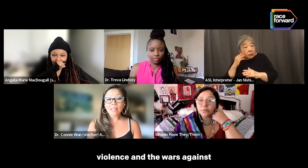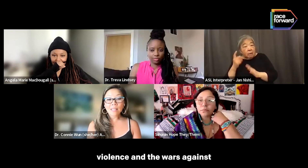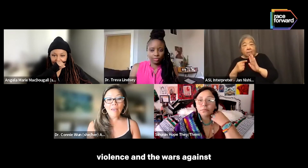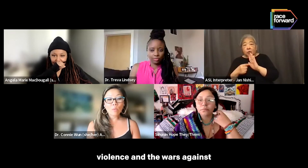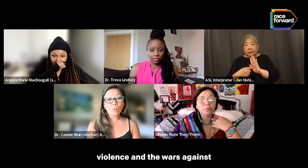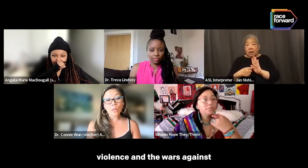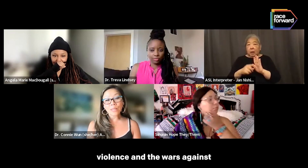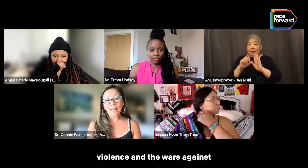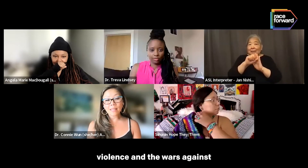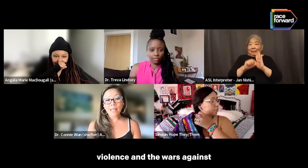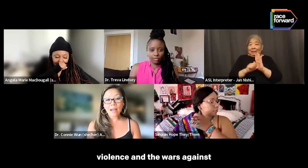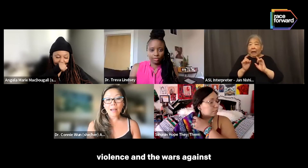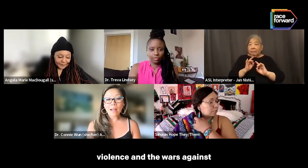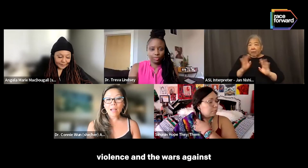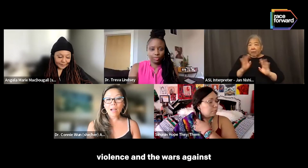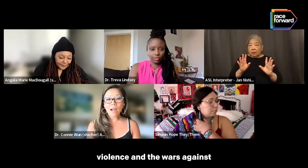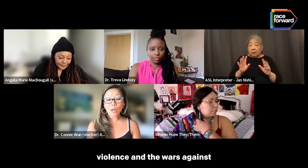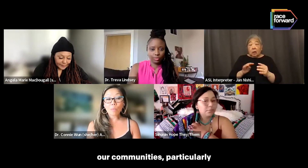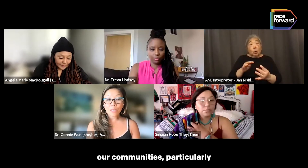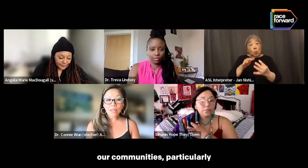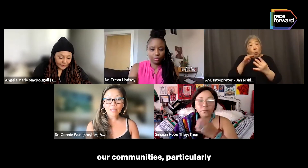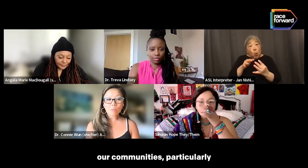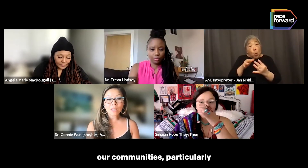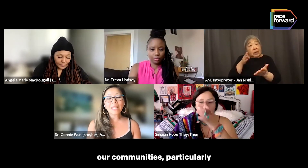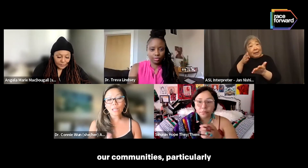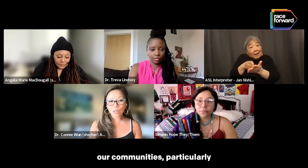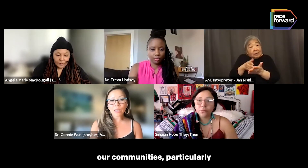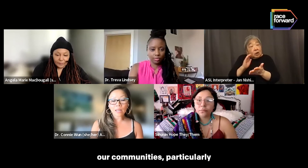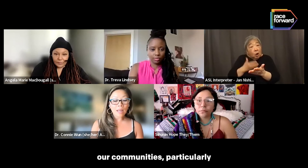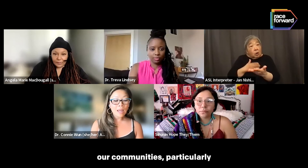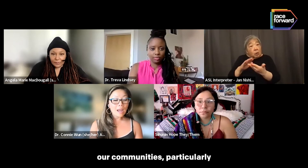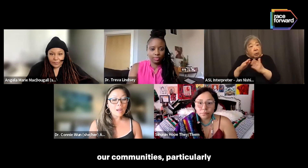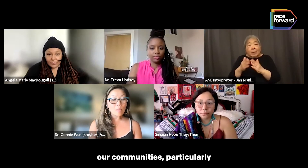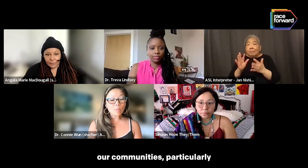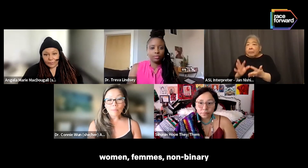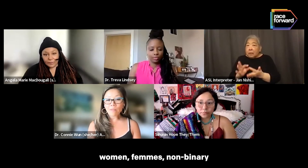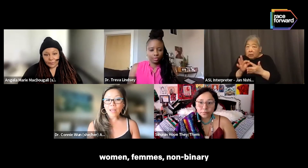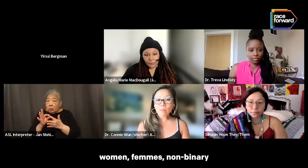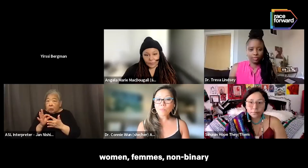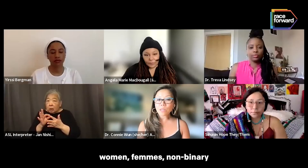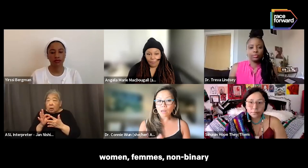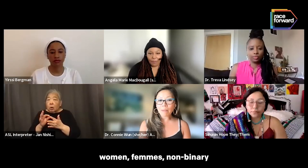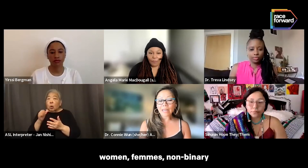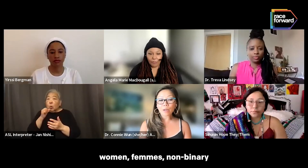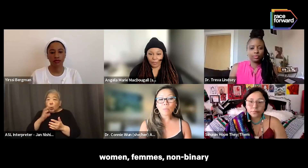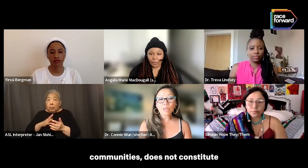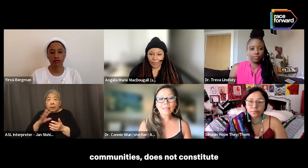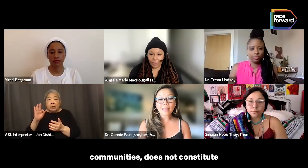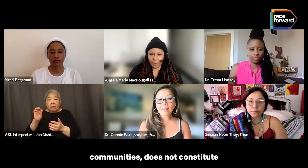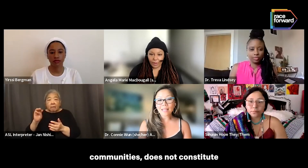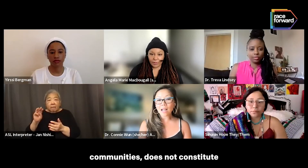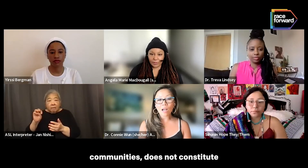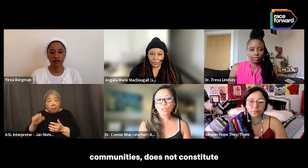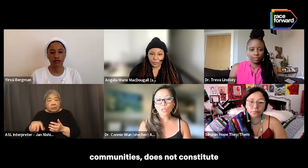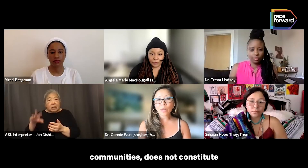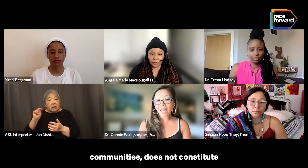state violence and the wars against our communities, particularly women, femmes, non-binary